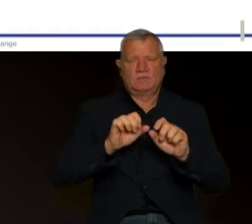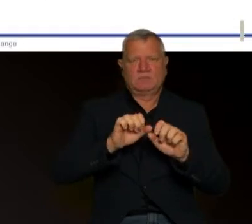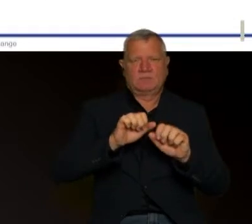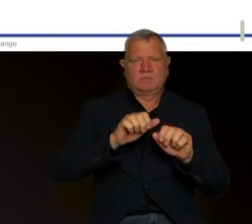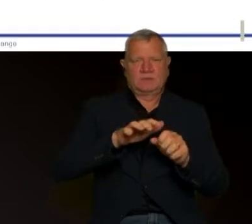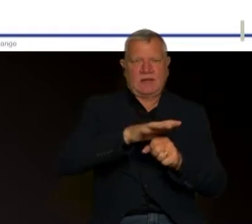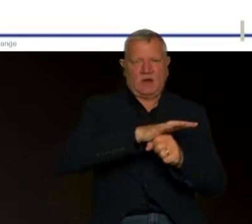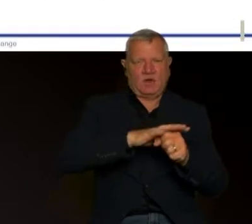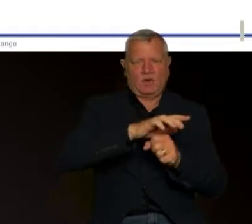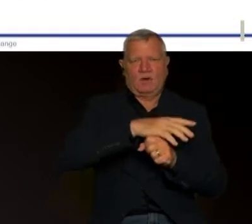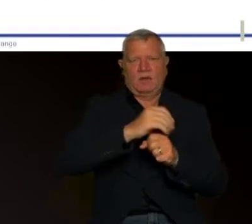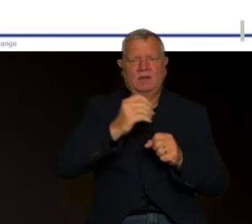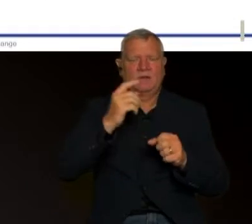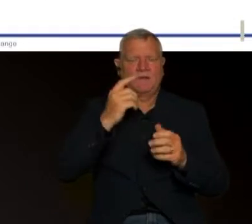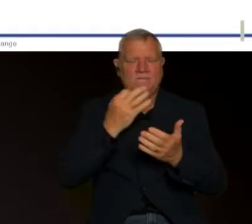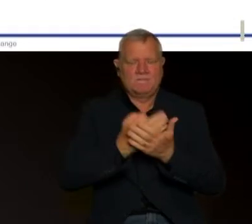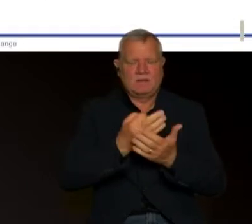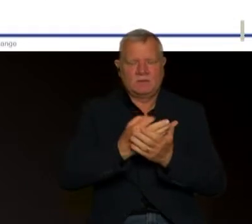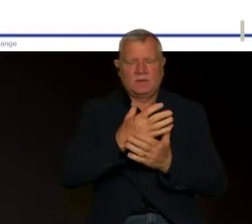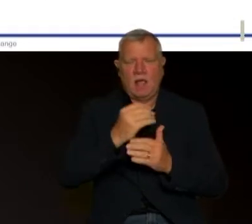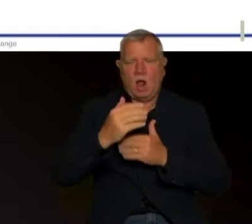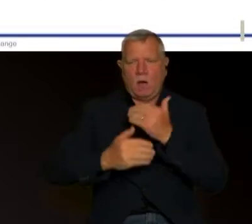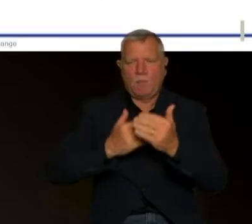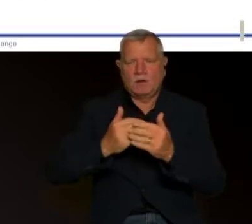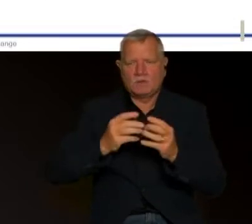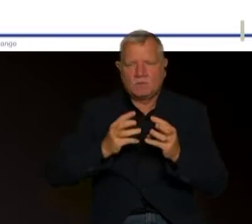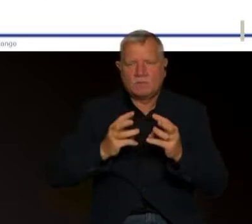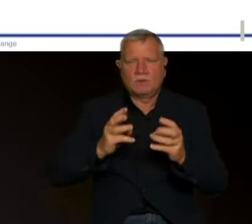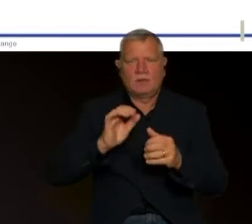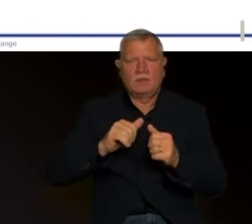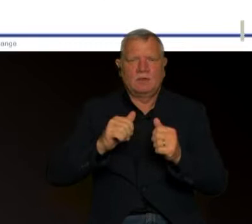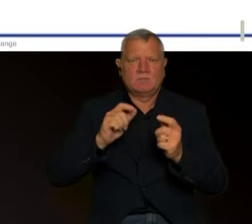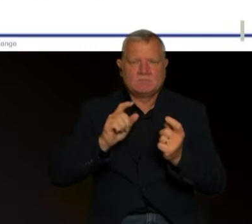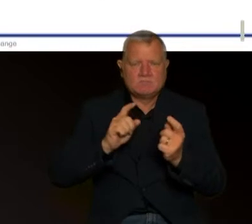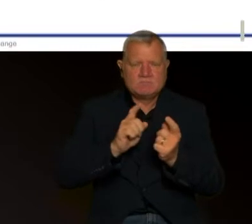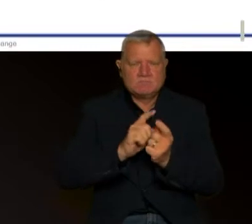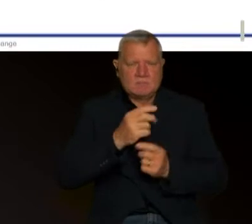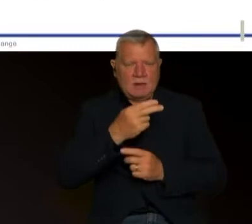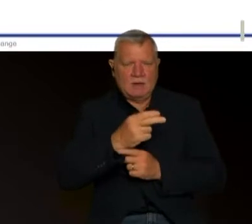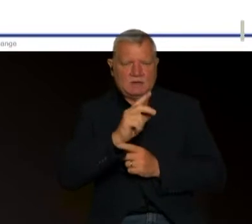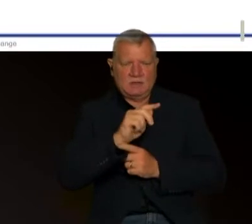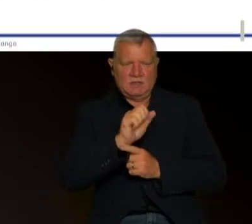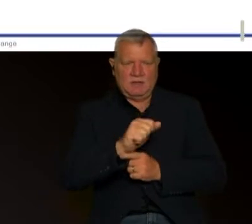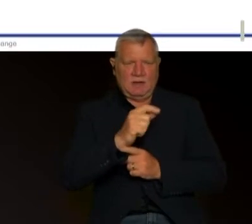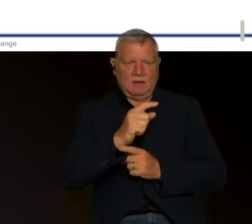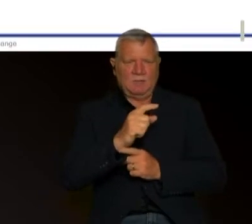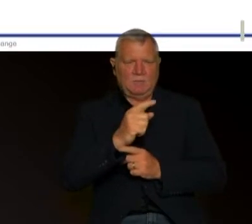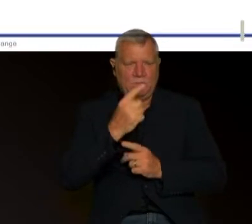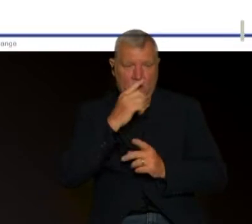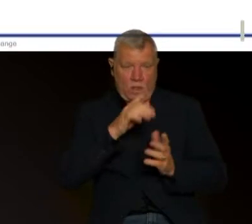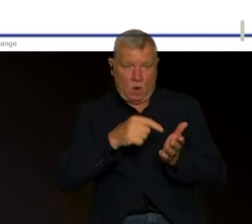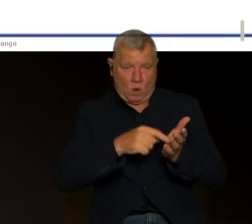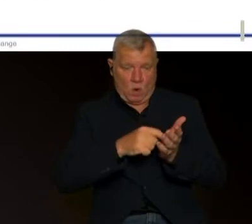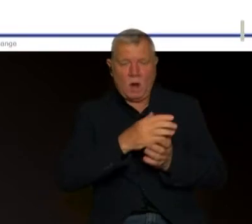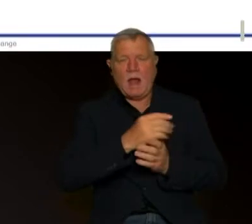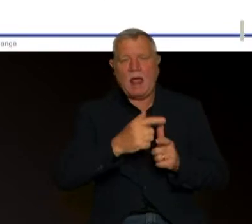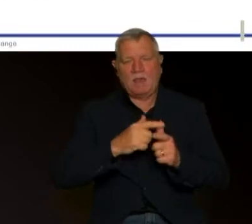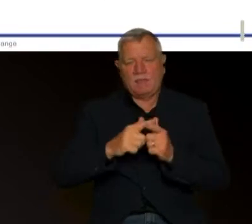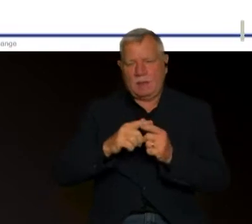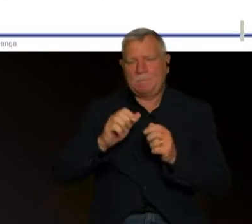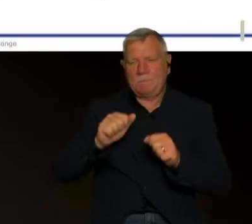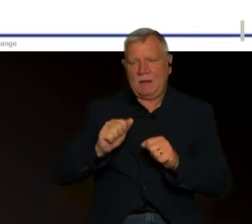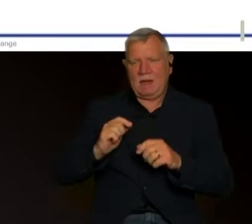of fiscal and operational measures that enable HTA to meet its obligations under the plan of adjustment while making the